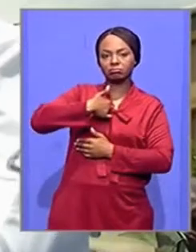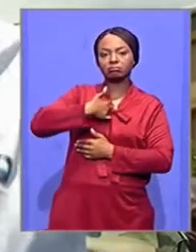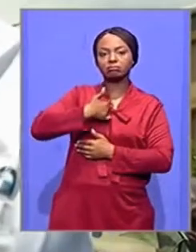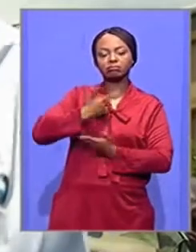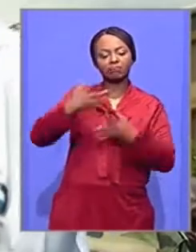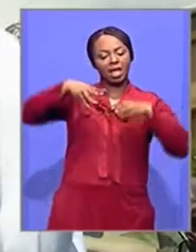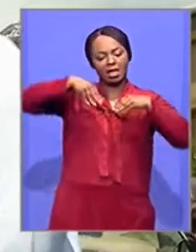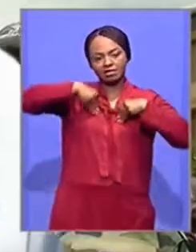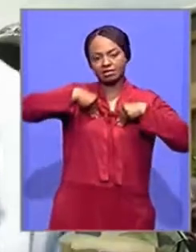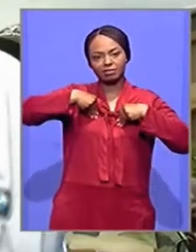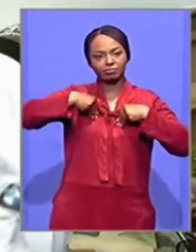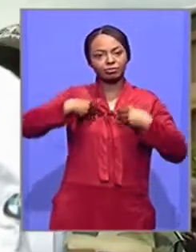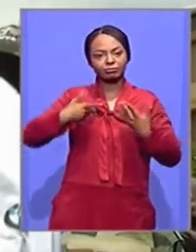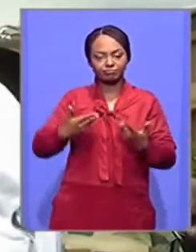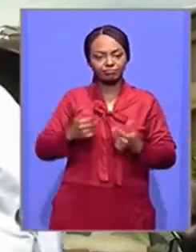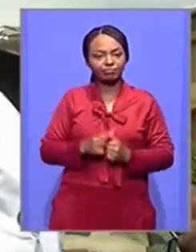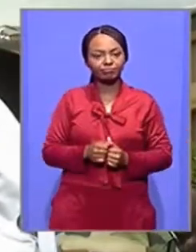accepted unconditionally.